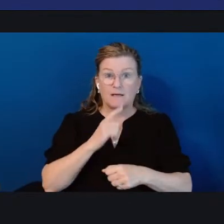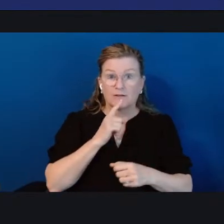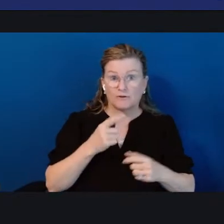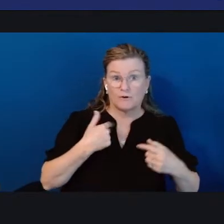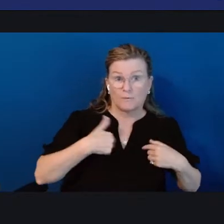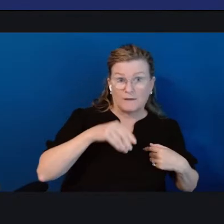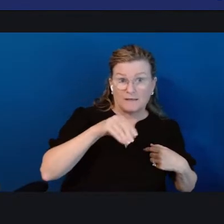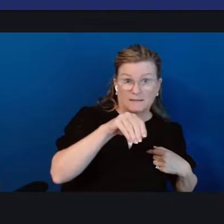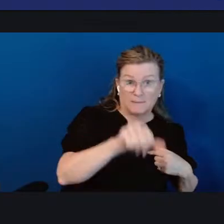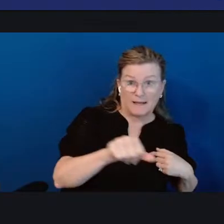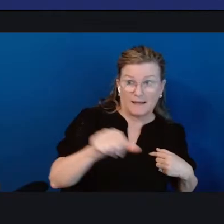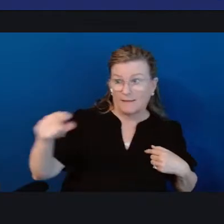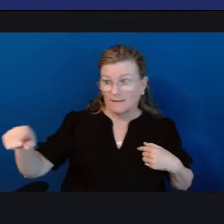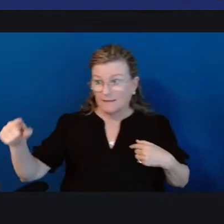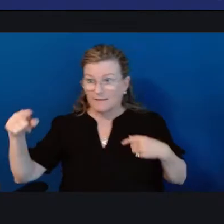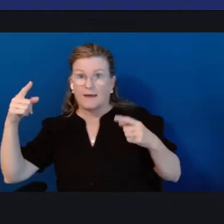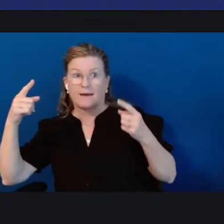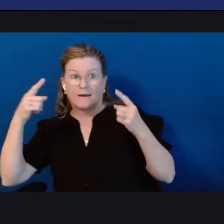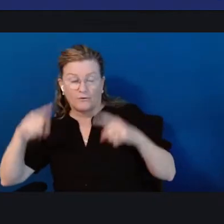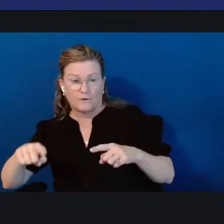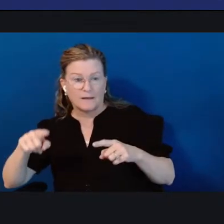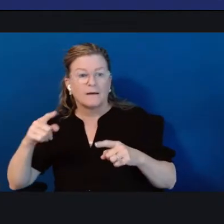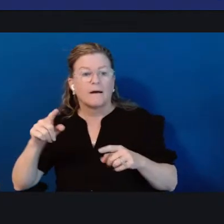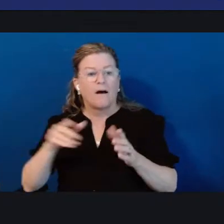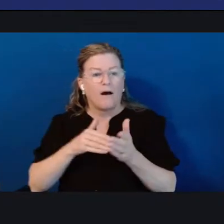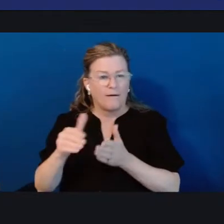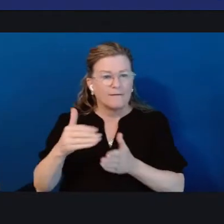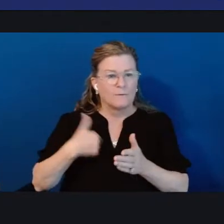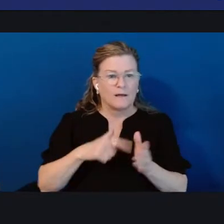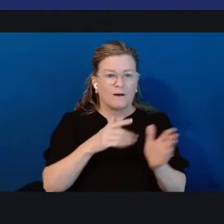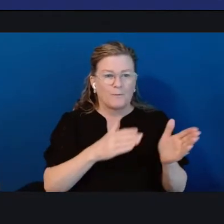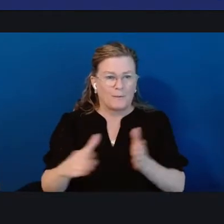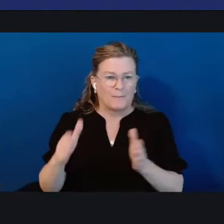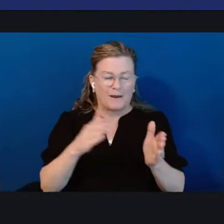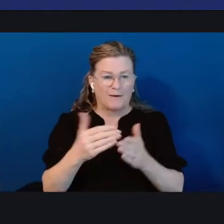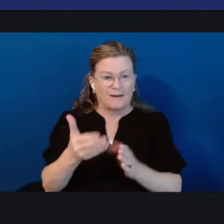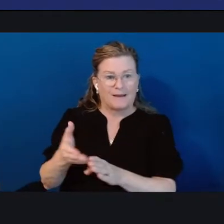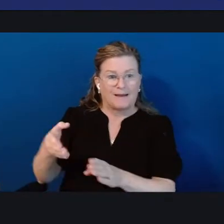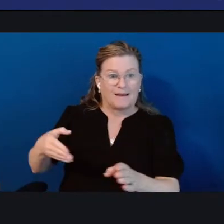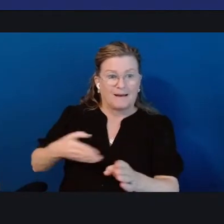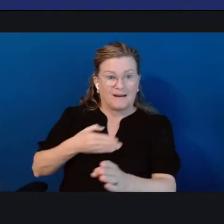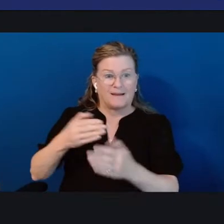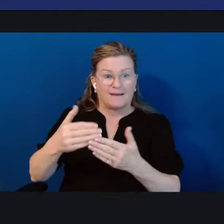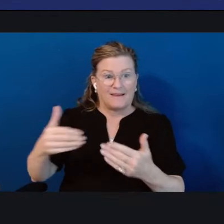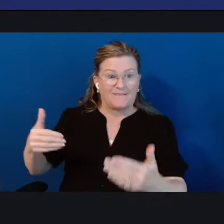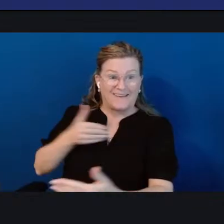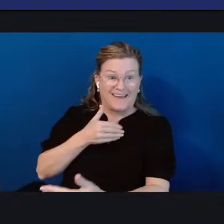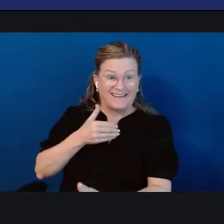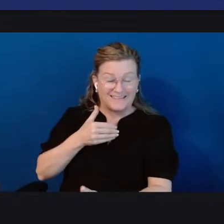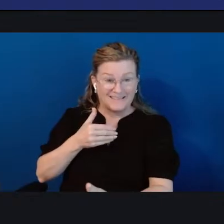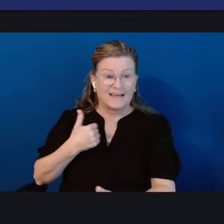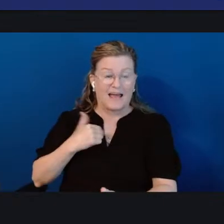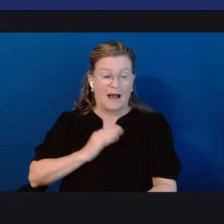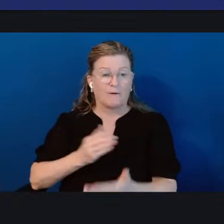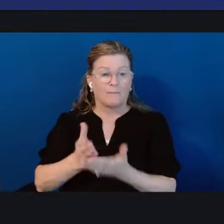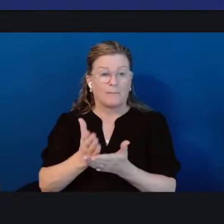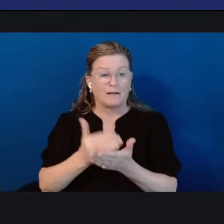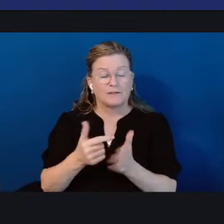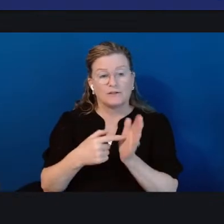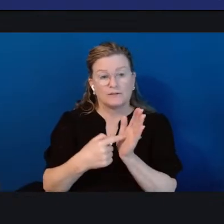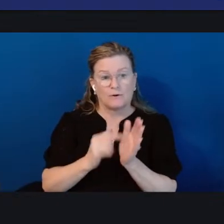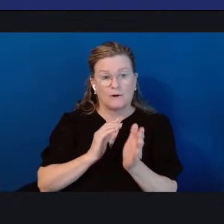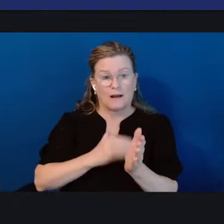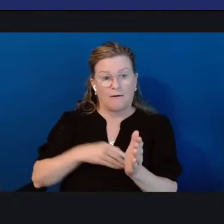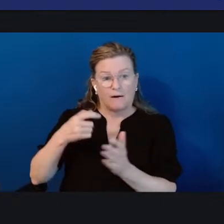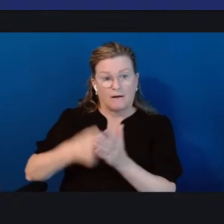what they're accounting for. And often we are preparing in advance, and our budgets usually have showed our expenditures before it hits their